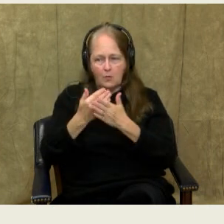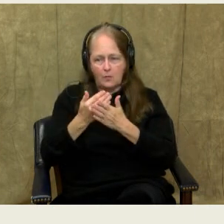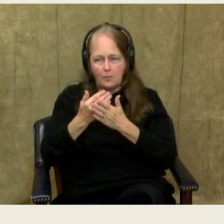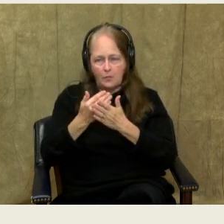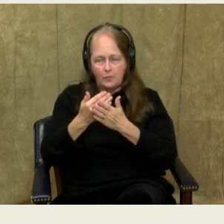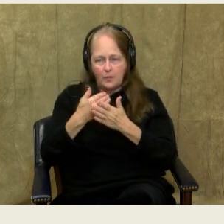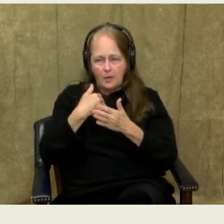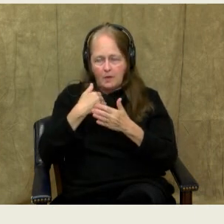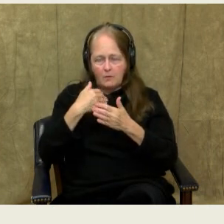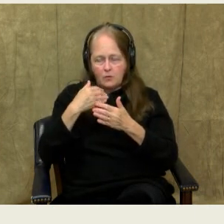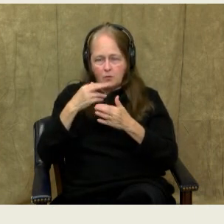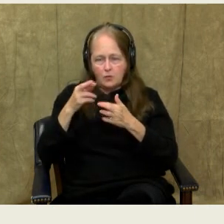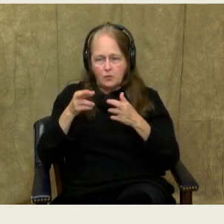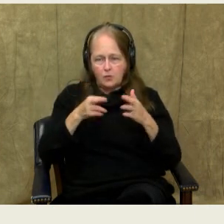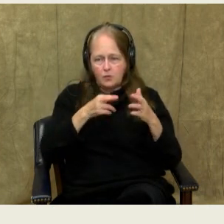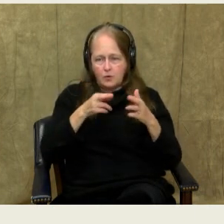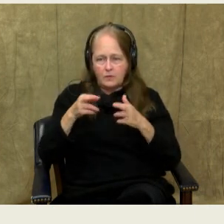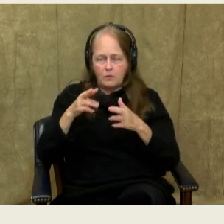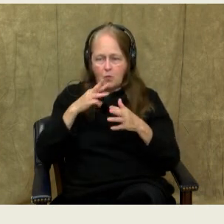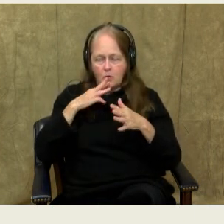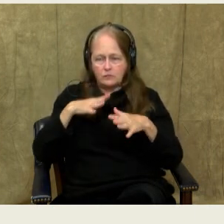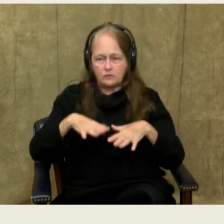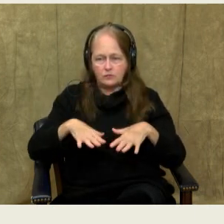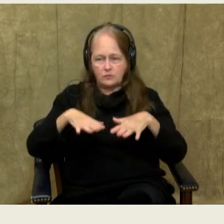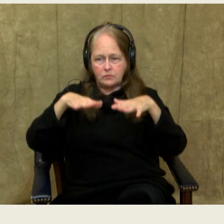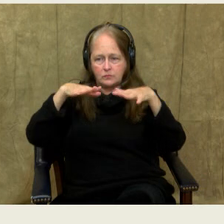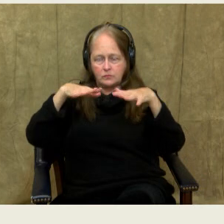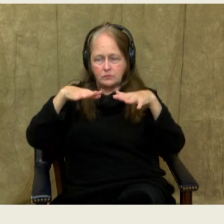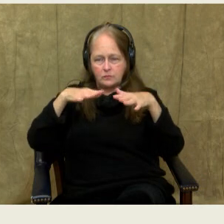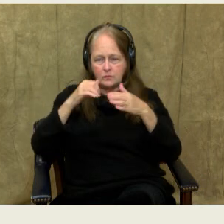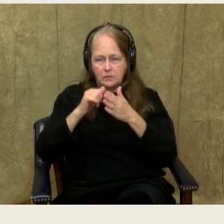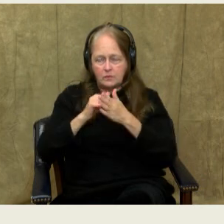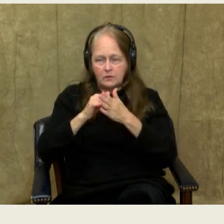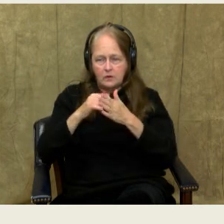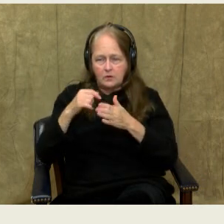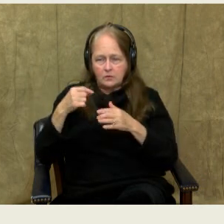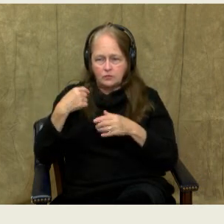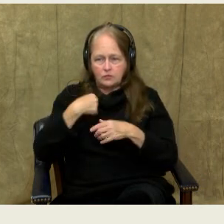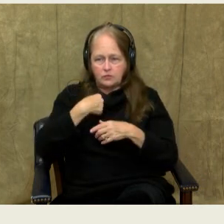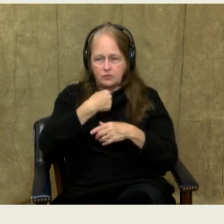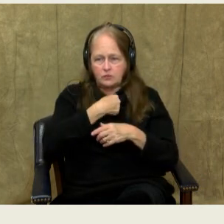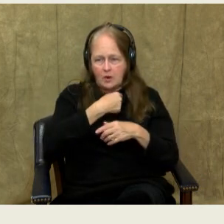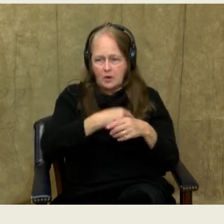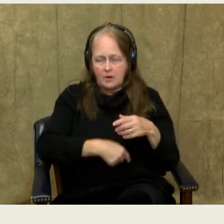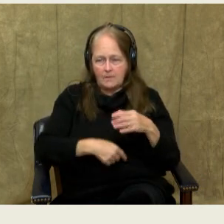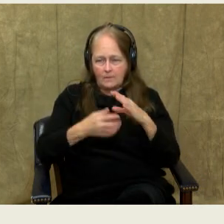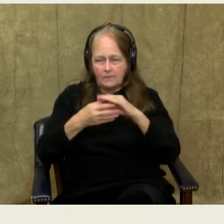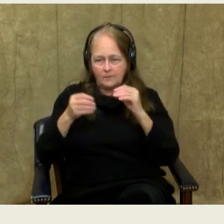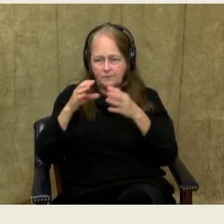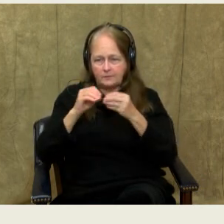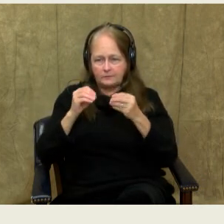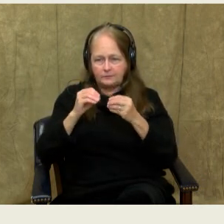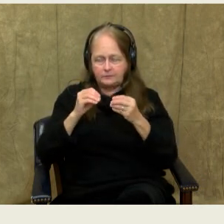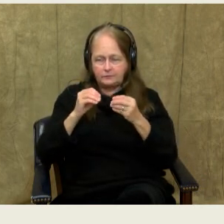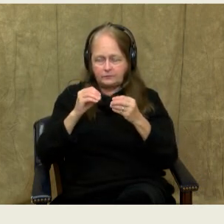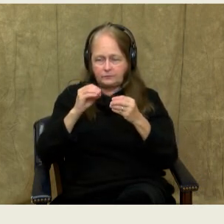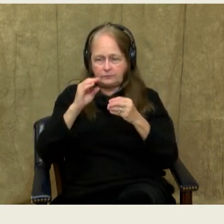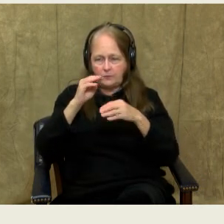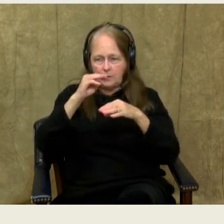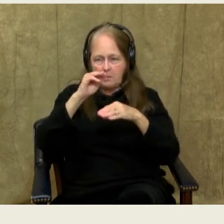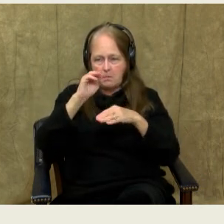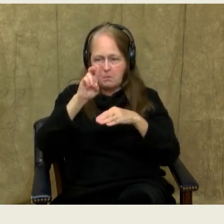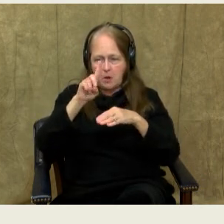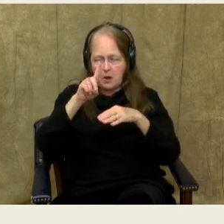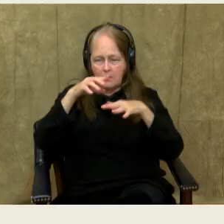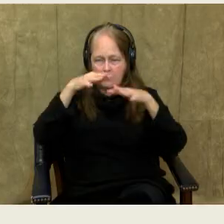have river flooding caused by monsoon rains. This is a big part of China's story throughout the centuries.